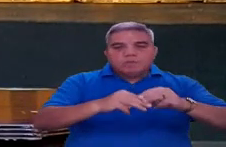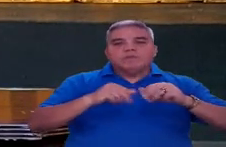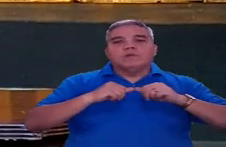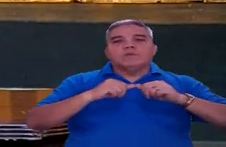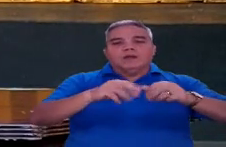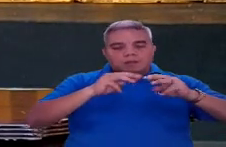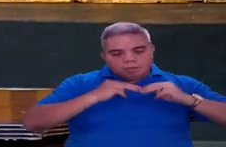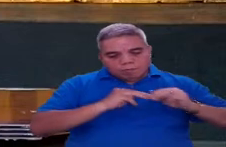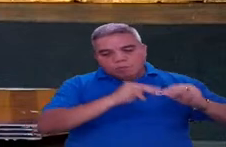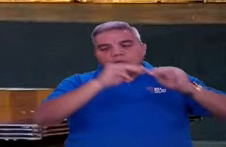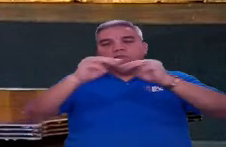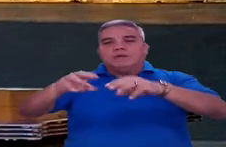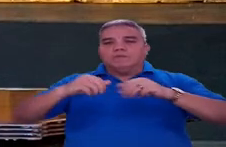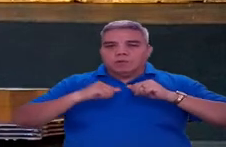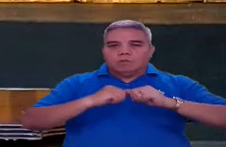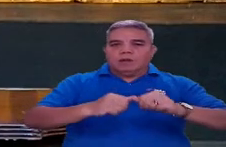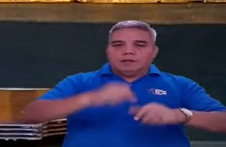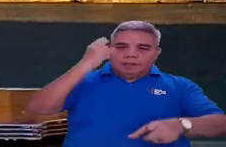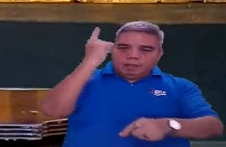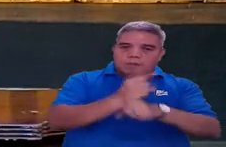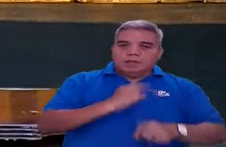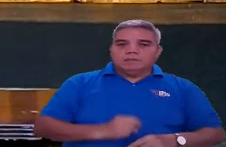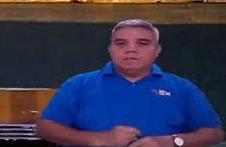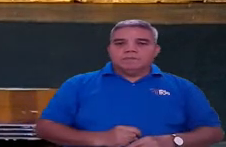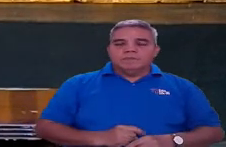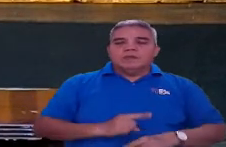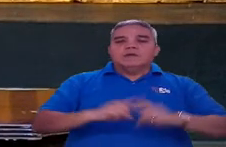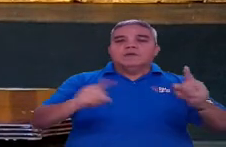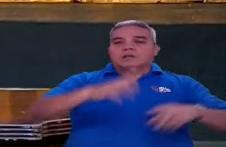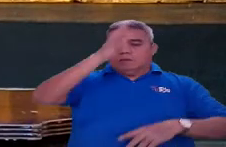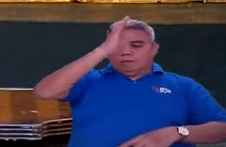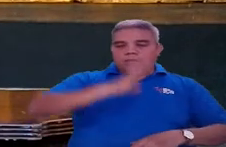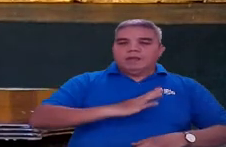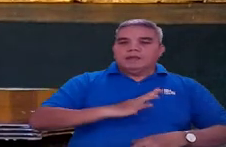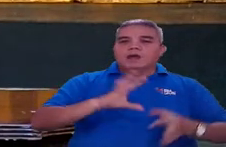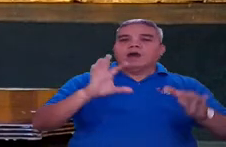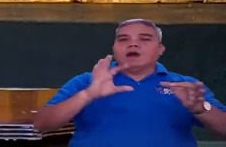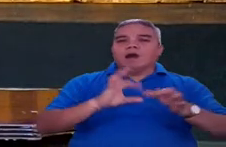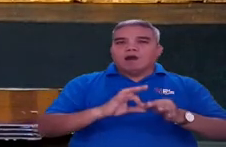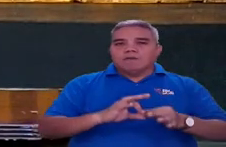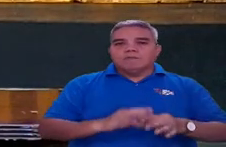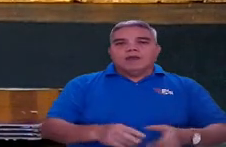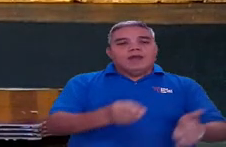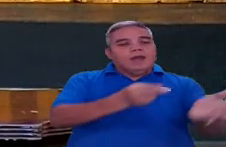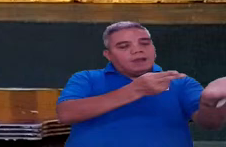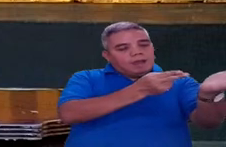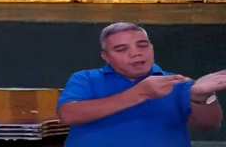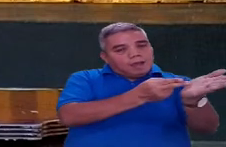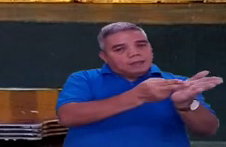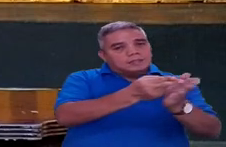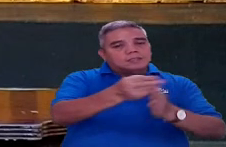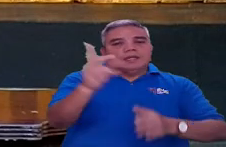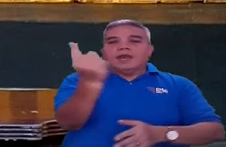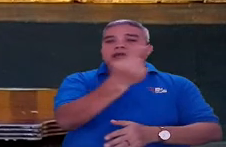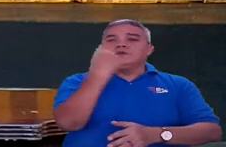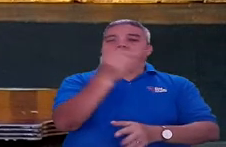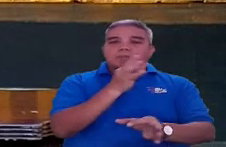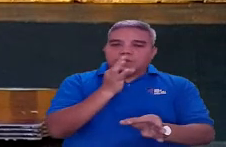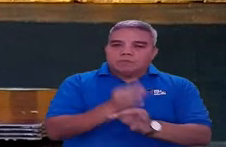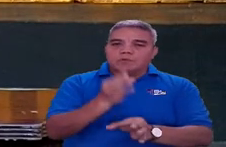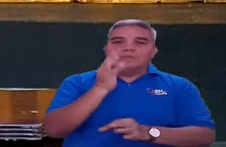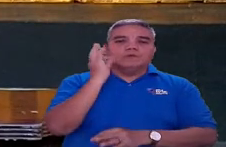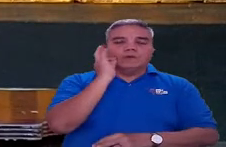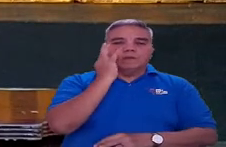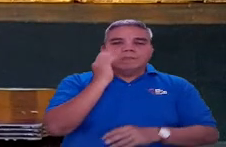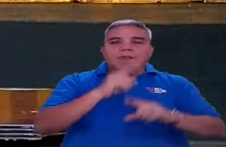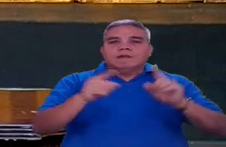forward, moving forward. Amen? Then we ought to be men of honesty, and you to be truthful in verse number